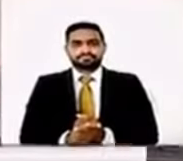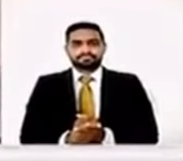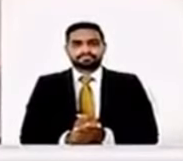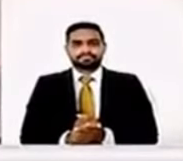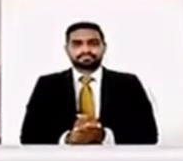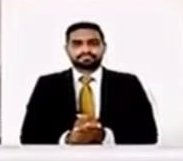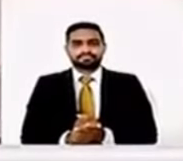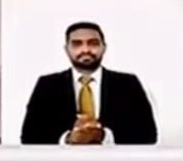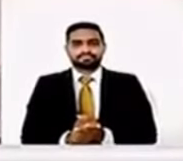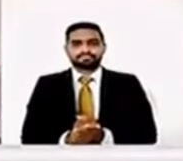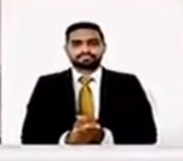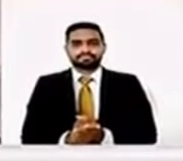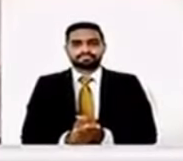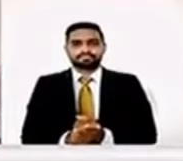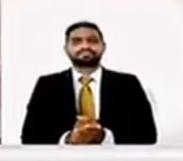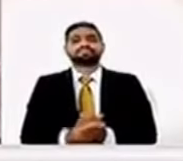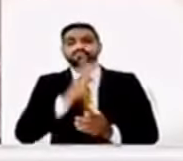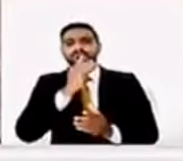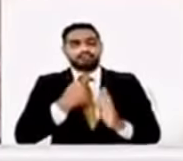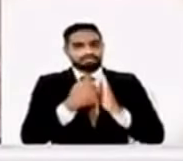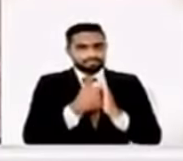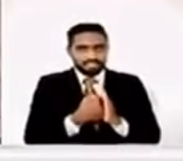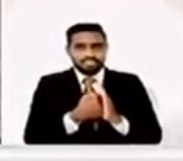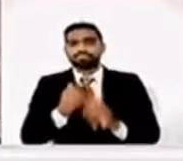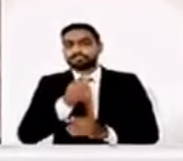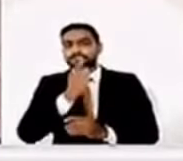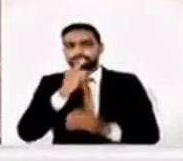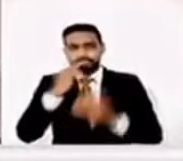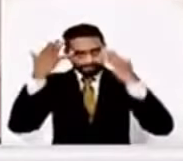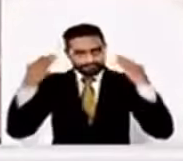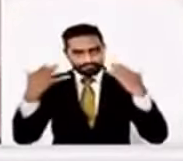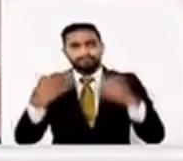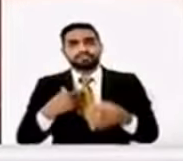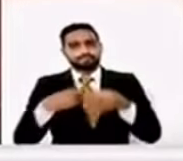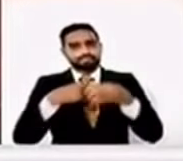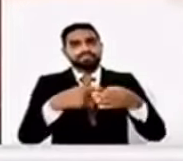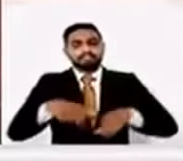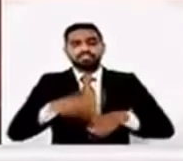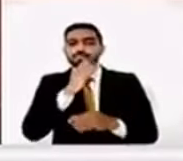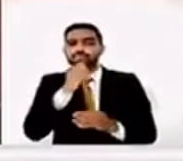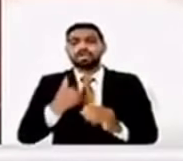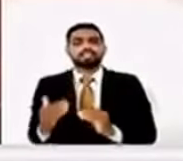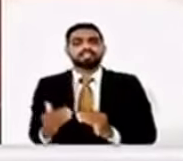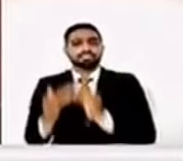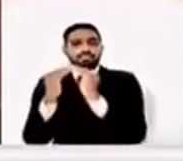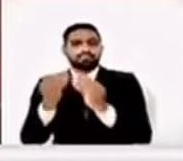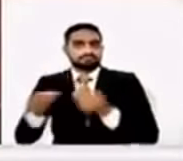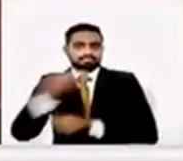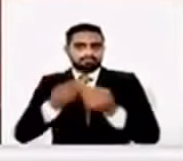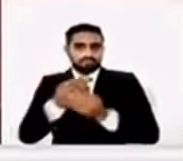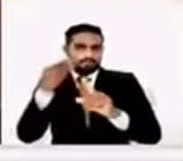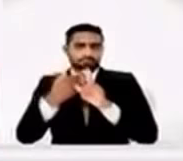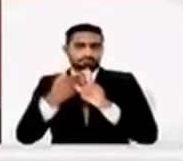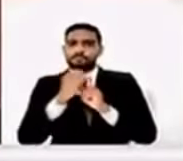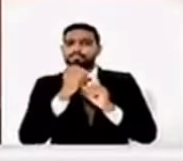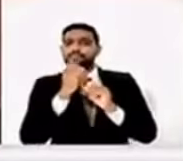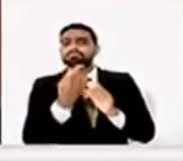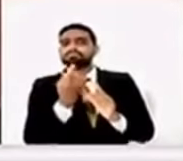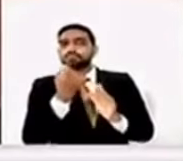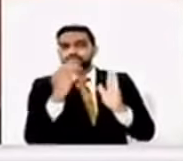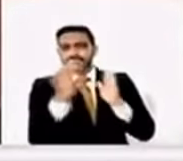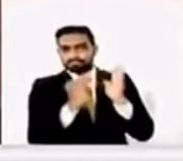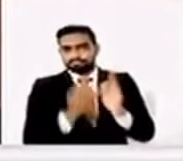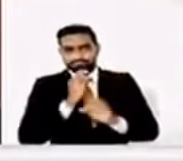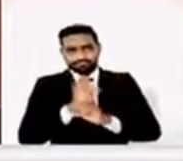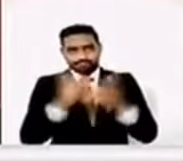Honorable Speaker, this is a development budget presented to elevate an economy that has been shattered. It covers all sectors under a macroeconomic